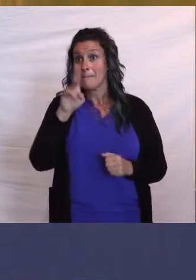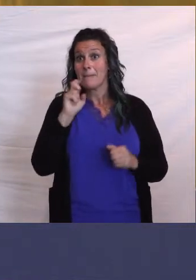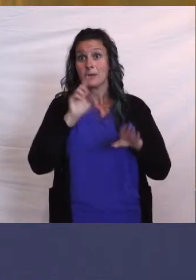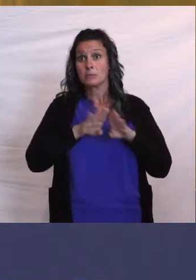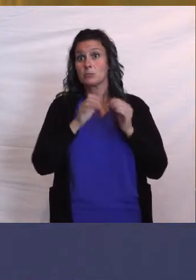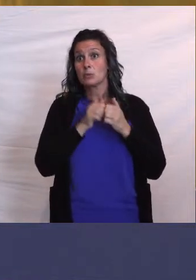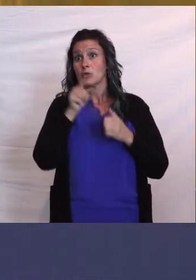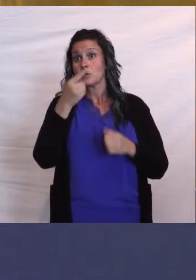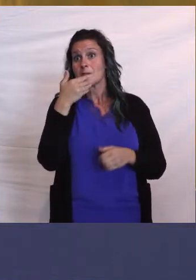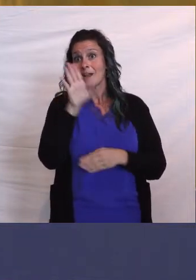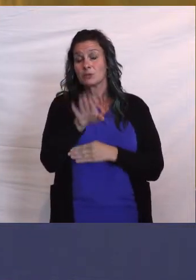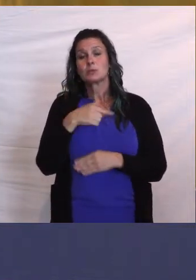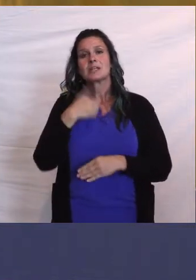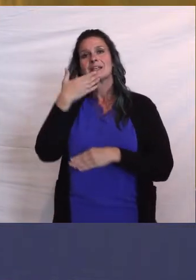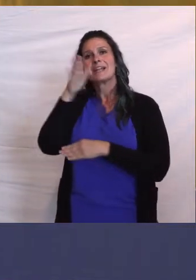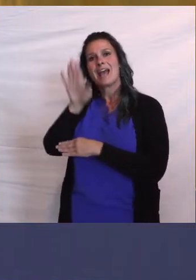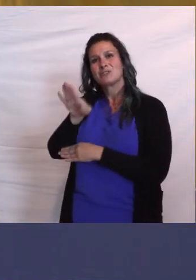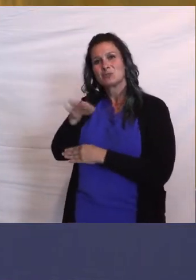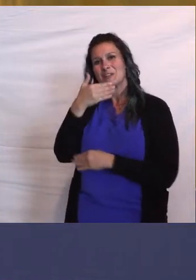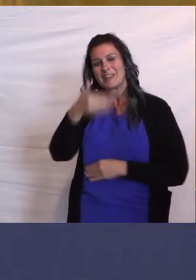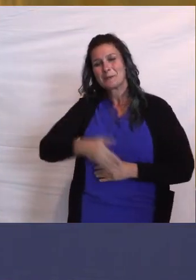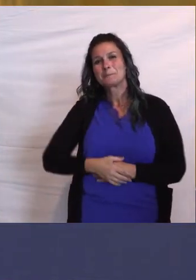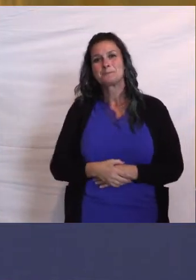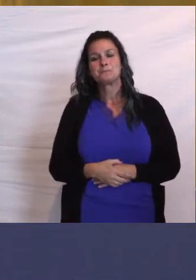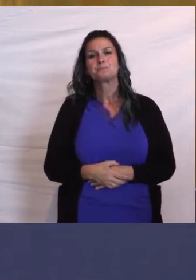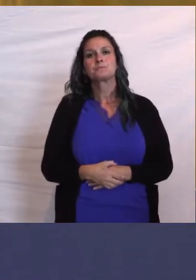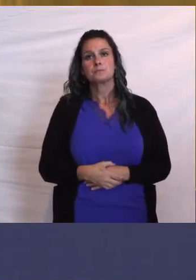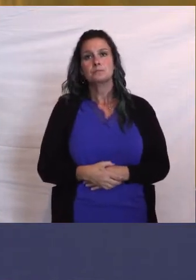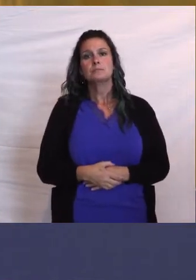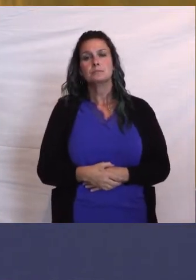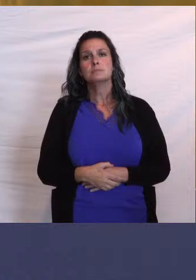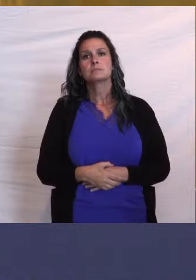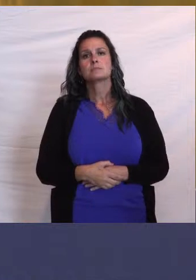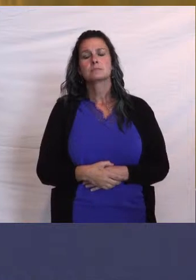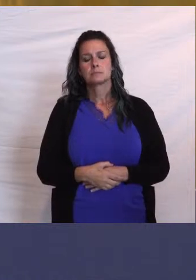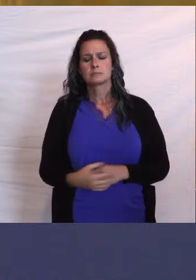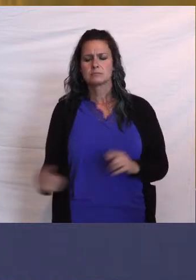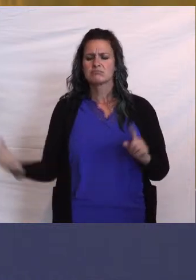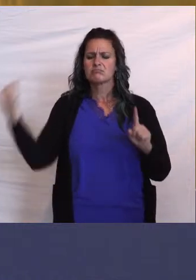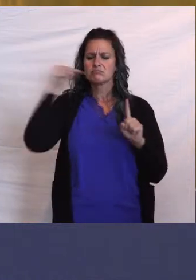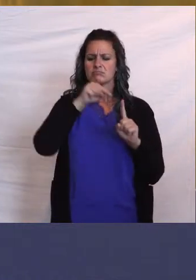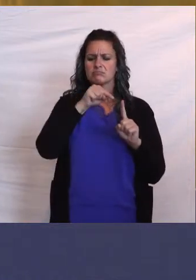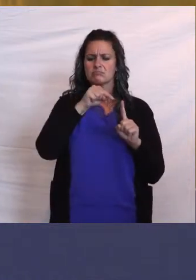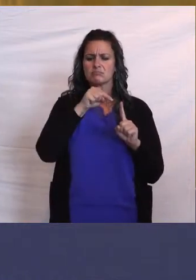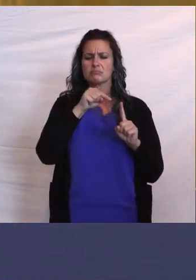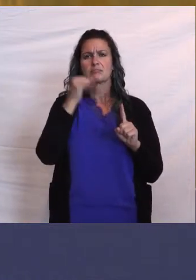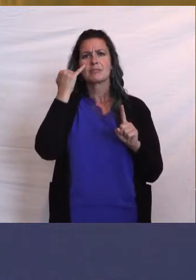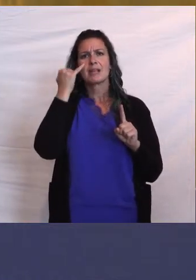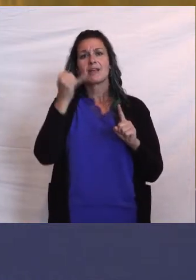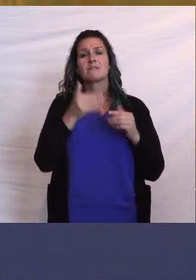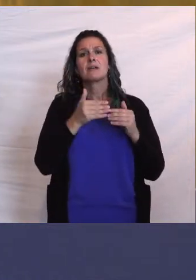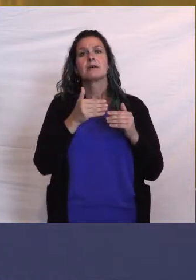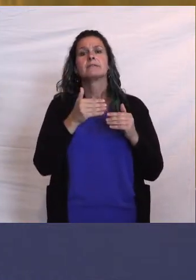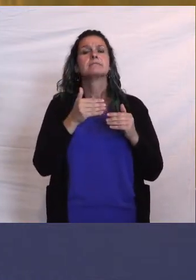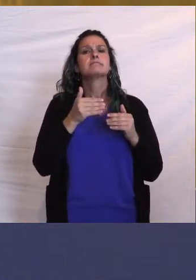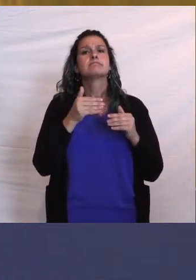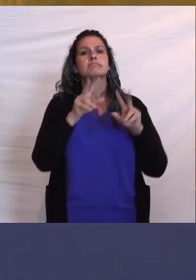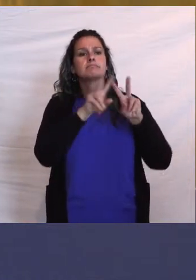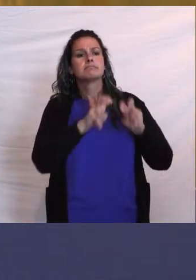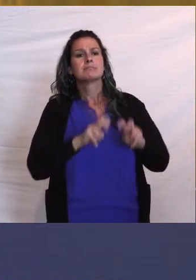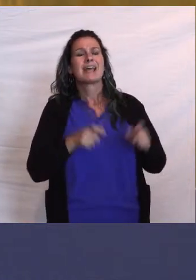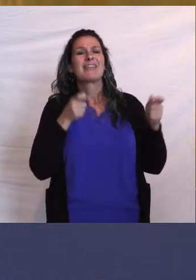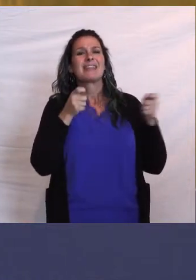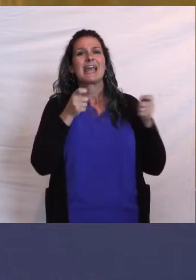you. Good afternoon. Good afternoon, Governor. Thank you. I just wanted to return to the notion of a postmortem on the